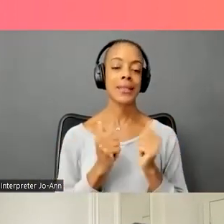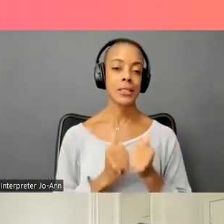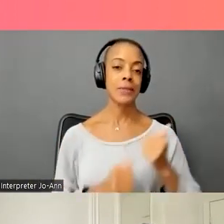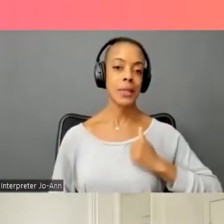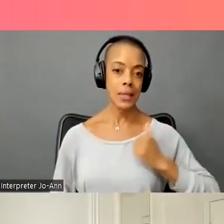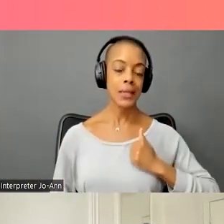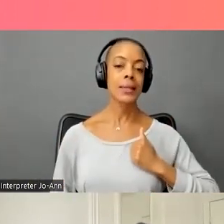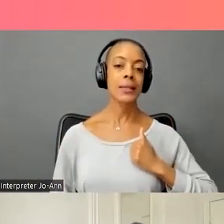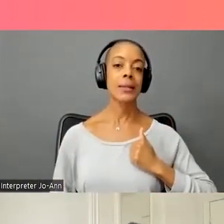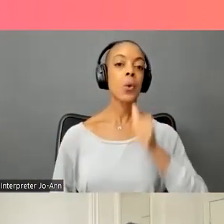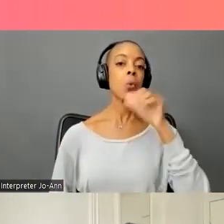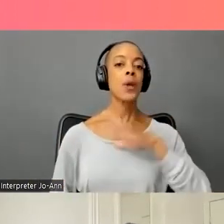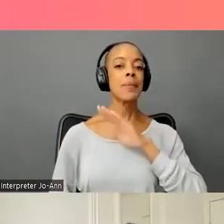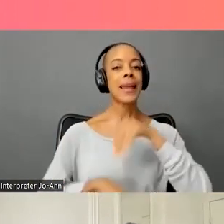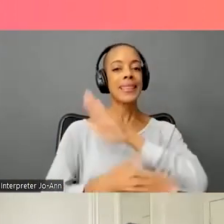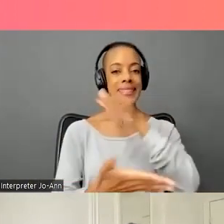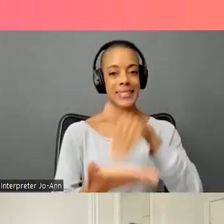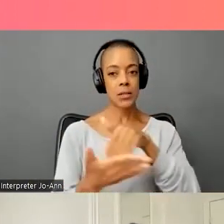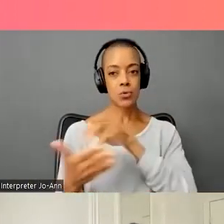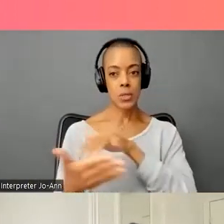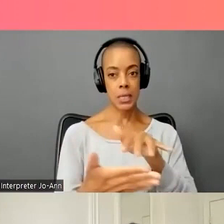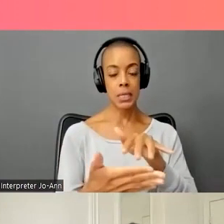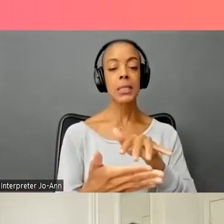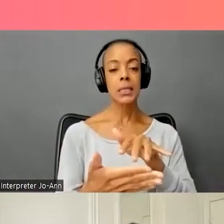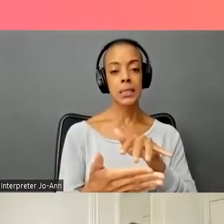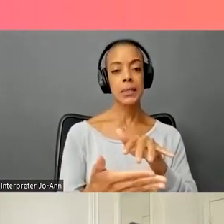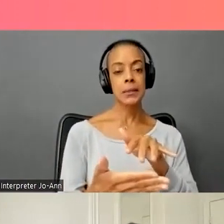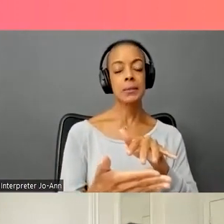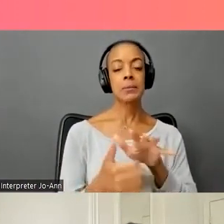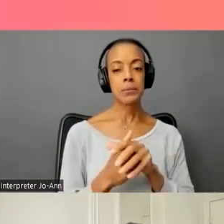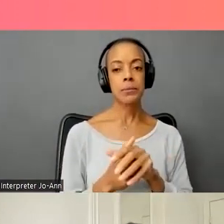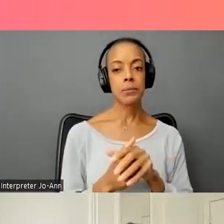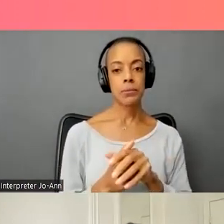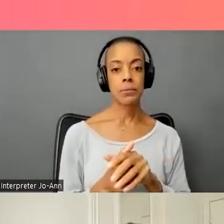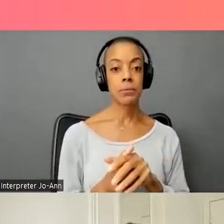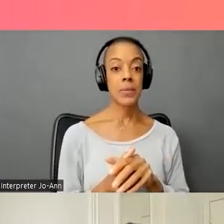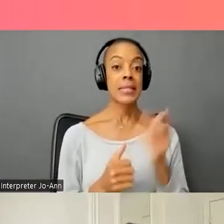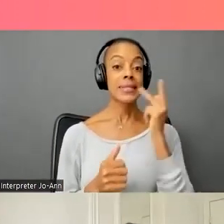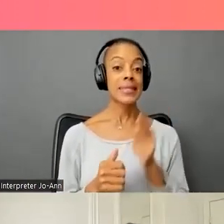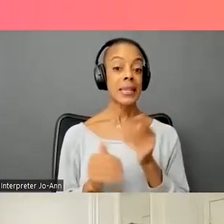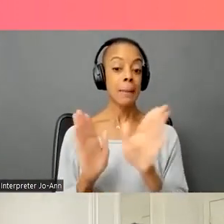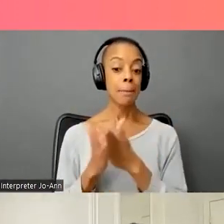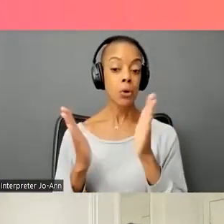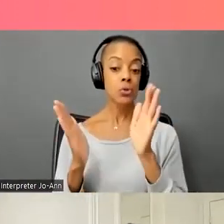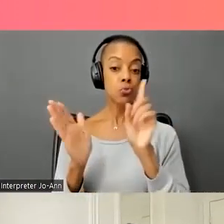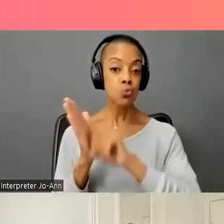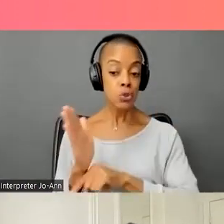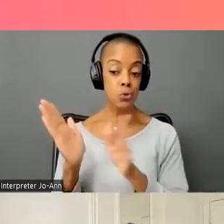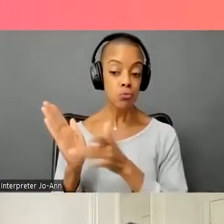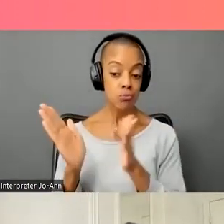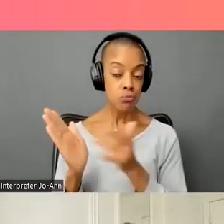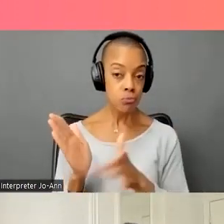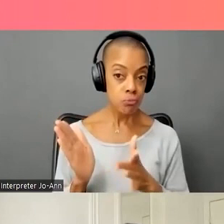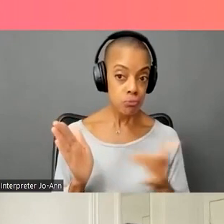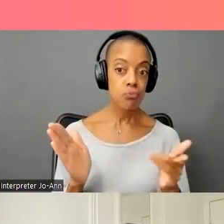Center study. And this was done looking at the literature and in a